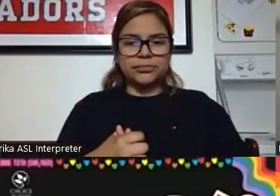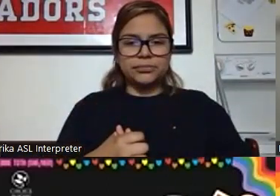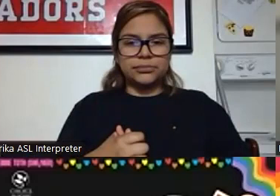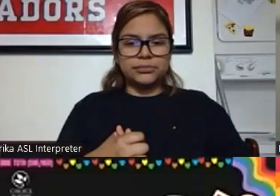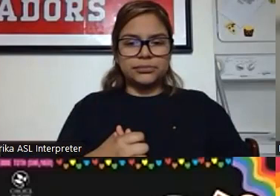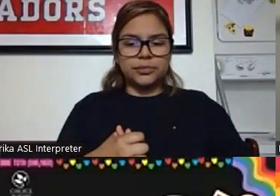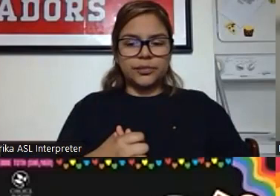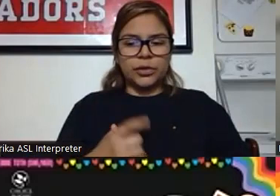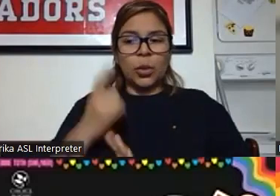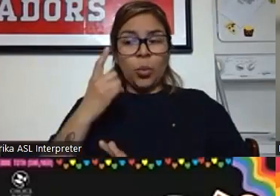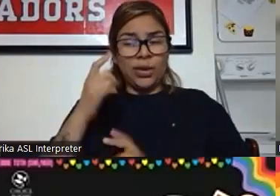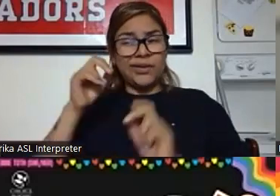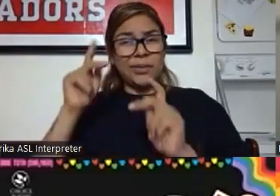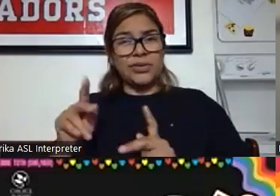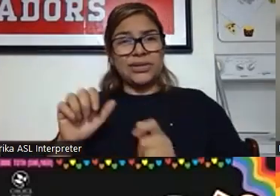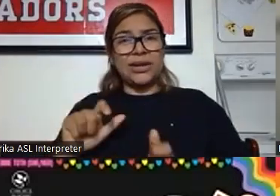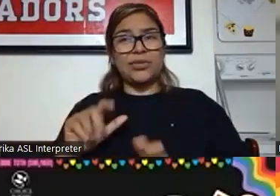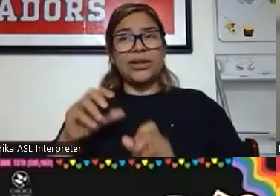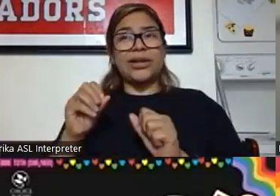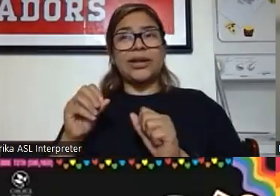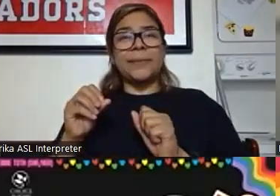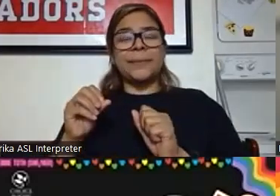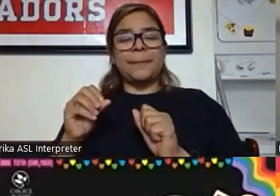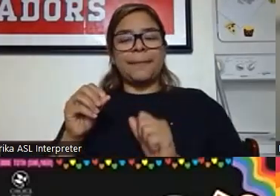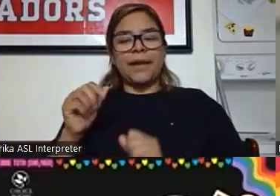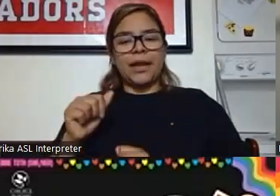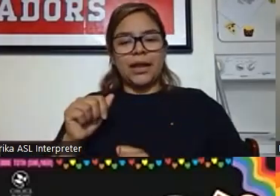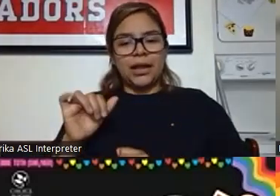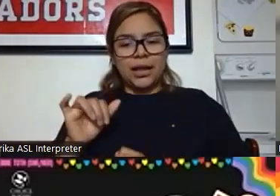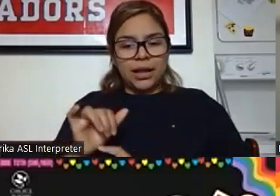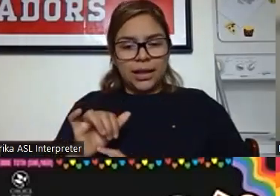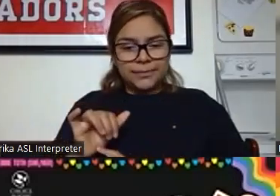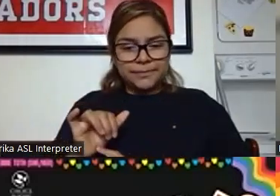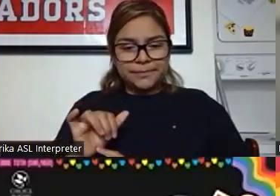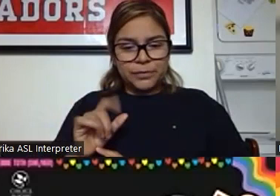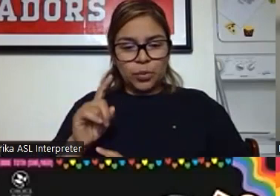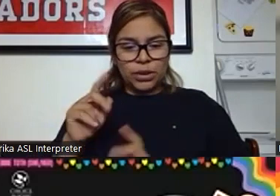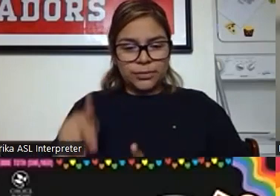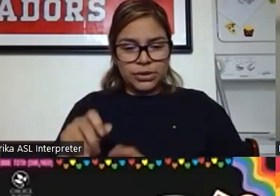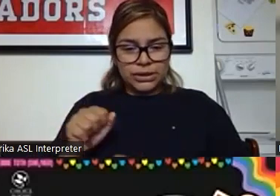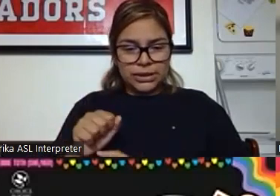One of the people we lost was Blaine Beckwith, who many of you know because he was very active in